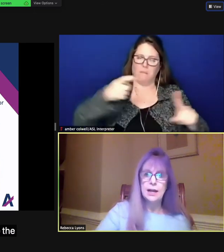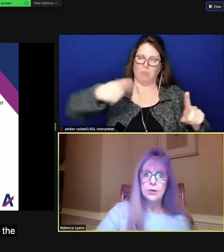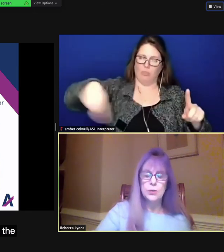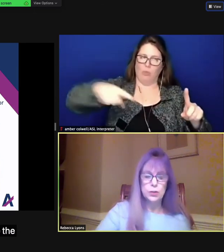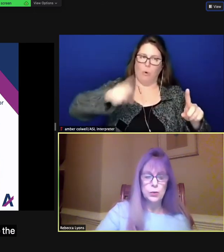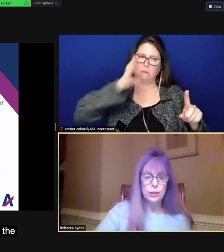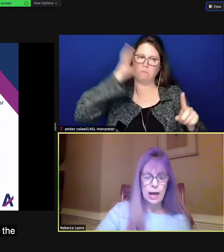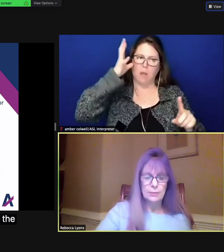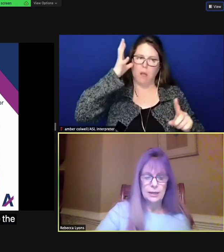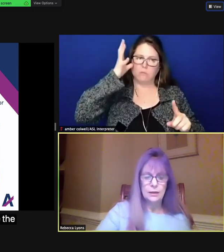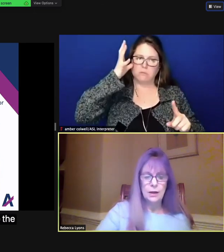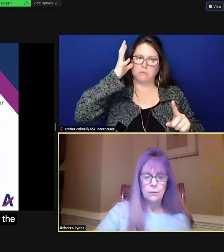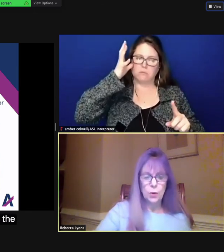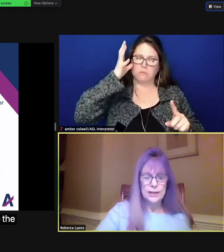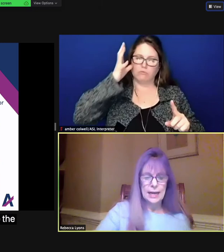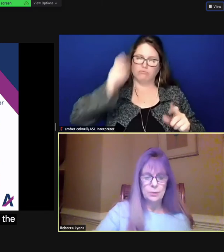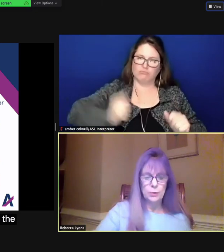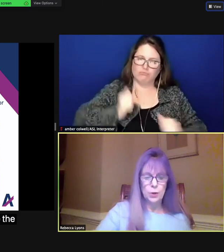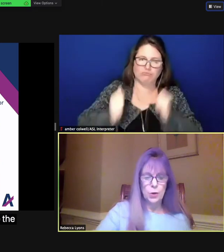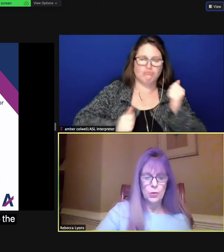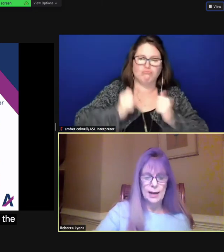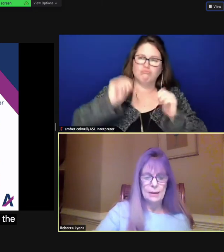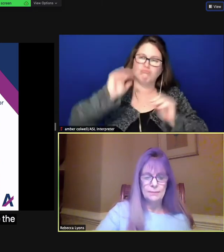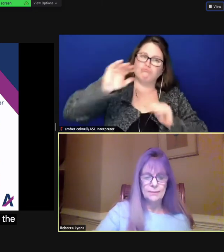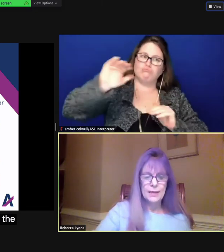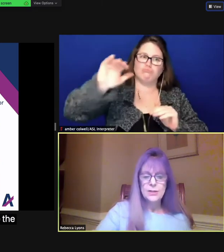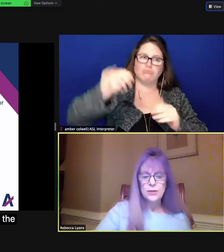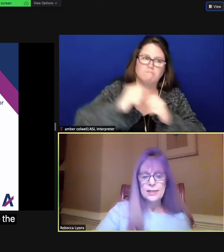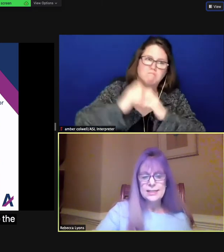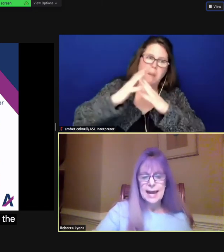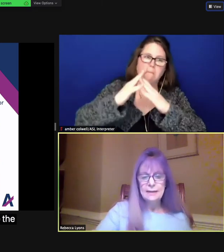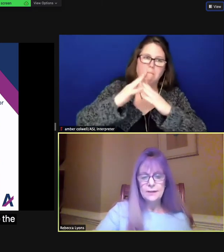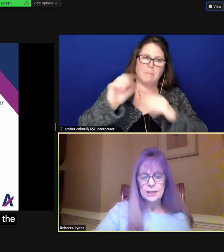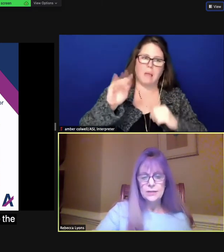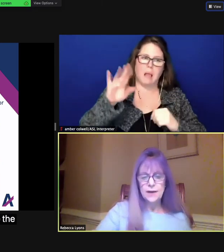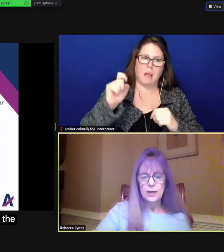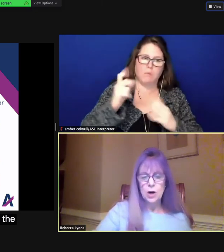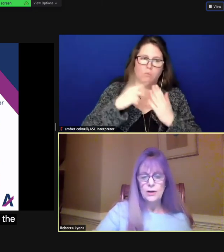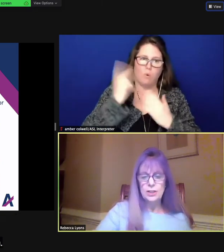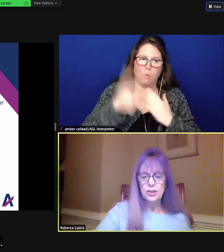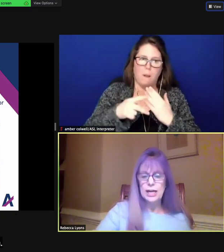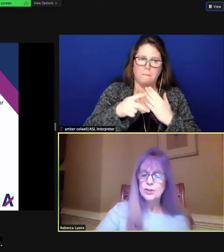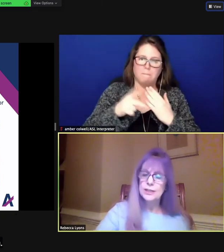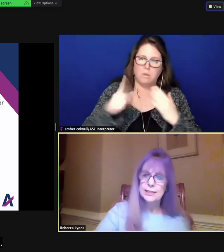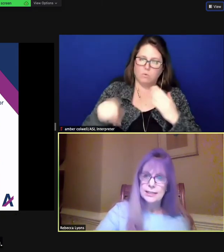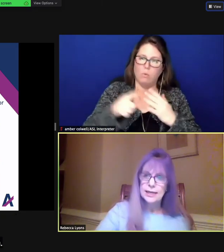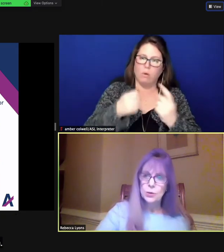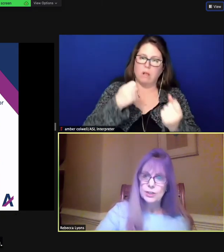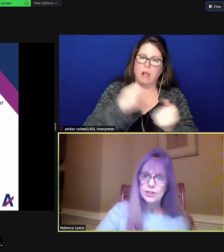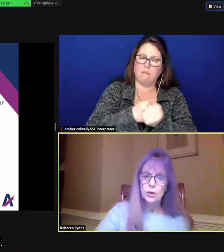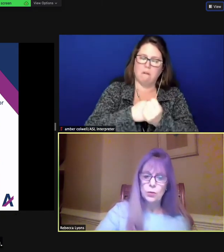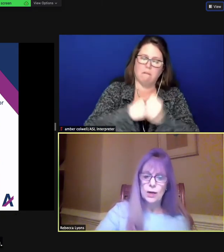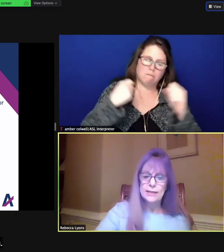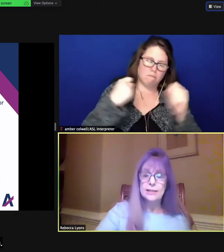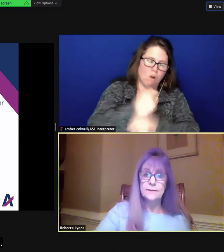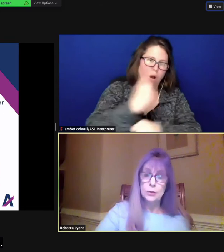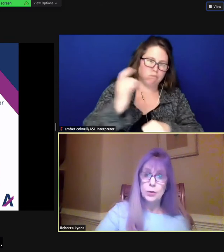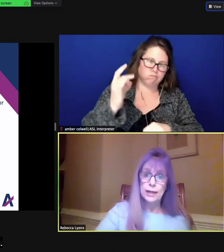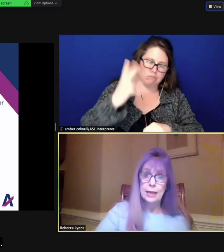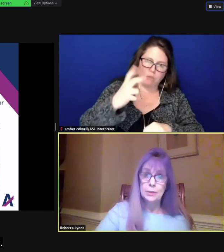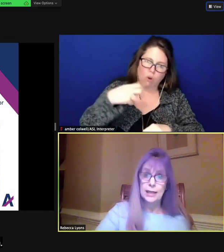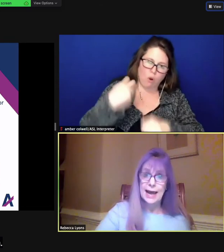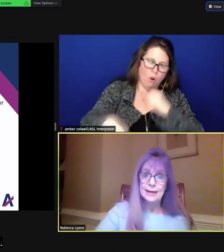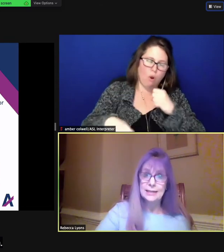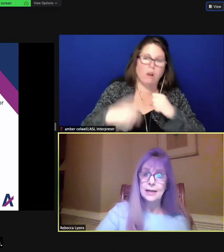many others who lobbied for the ABLE program. So these advocates fought hard to change this, and the result was the